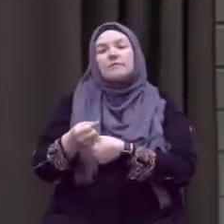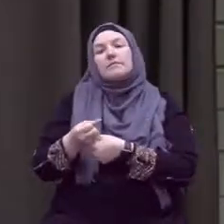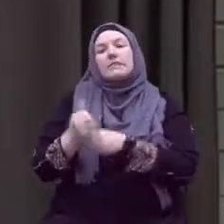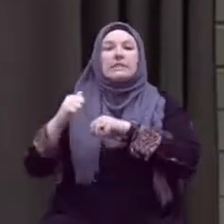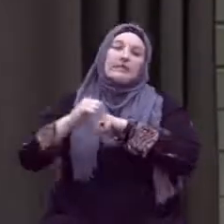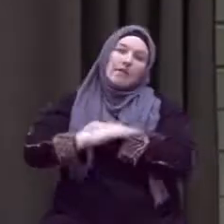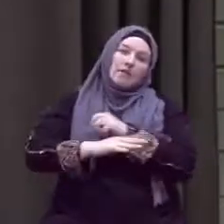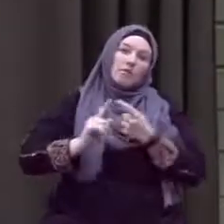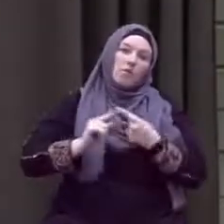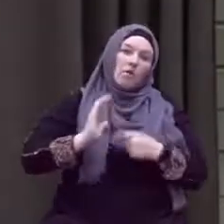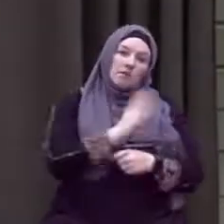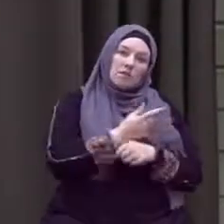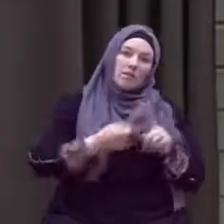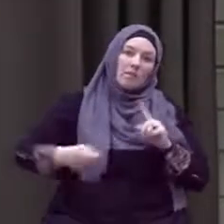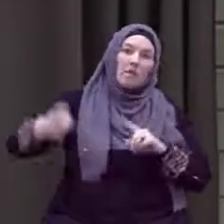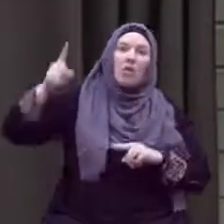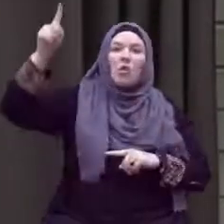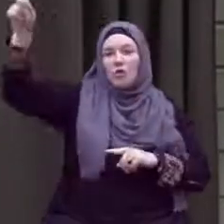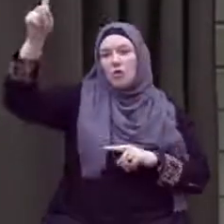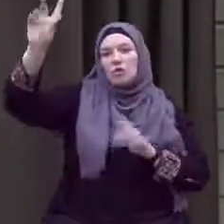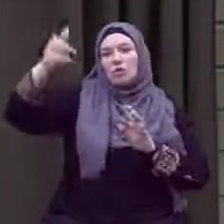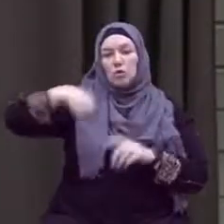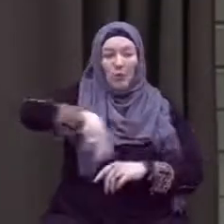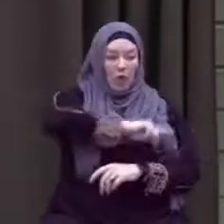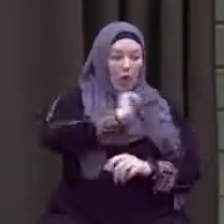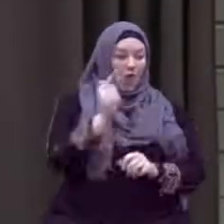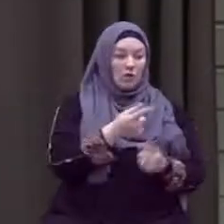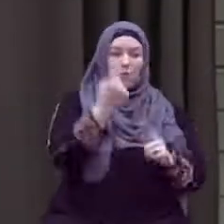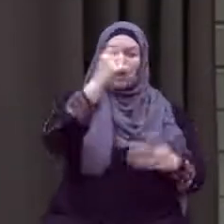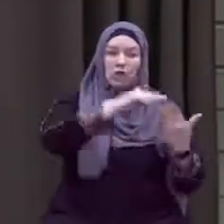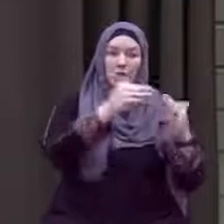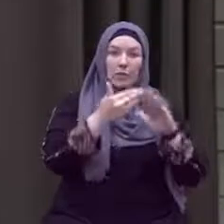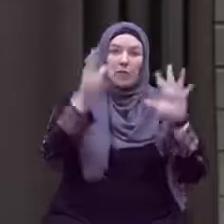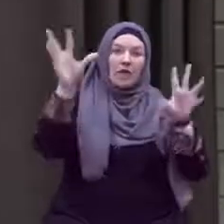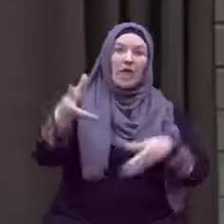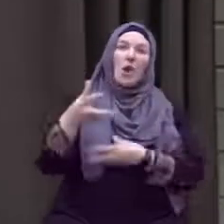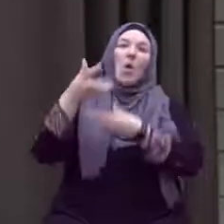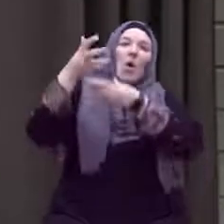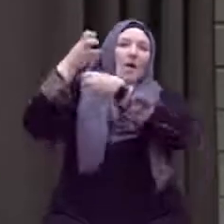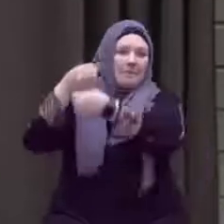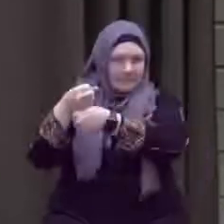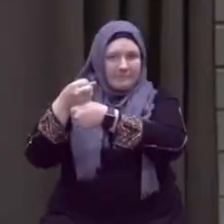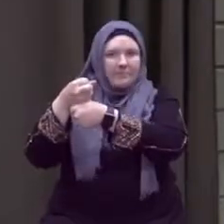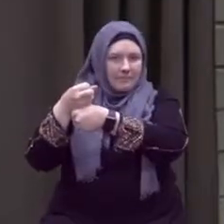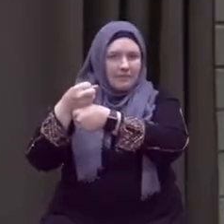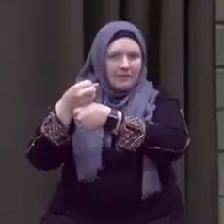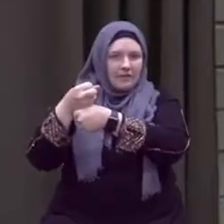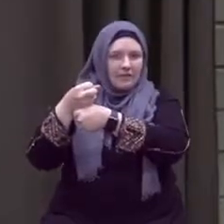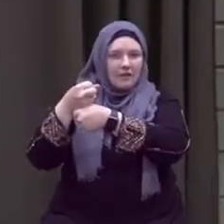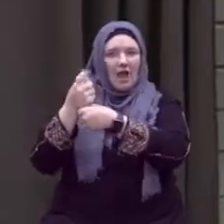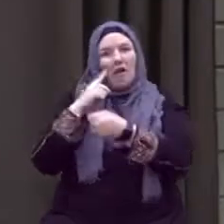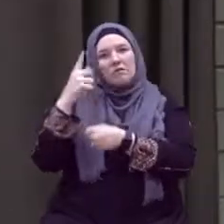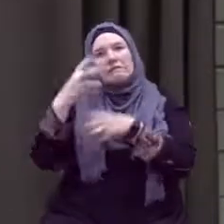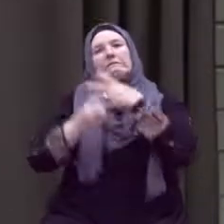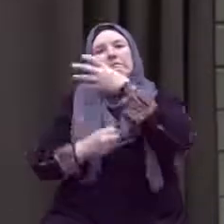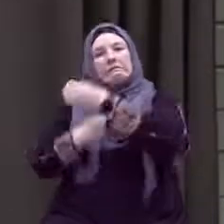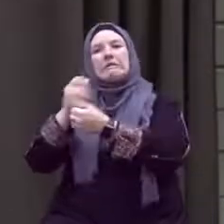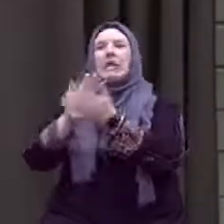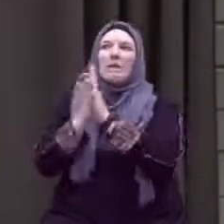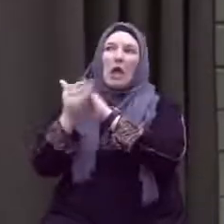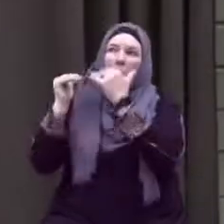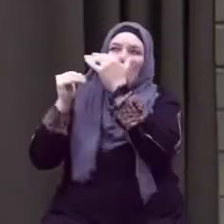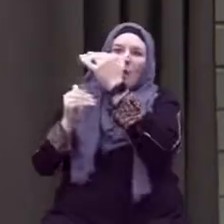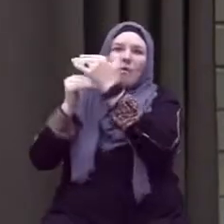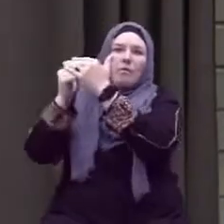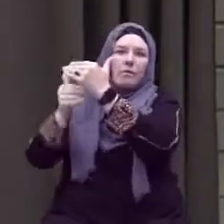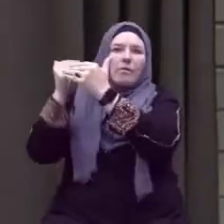down to us from Allah to hold on to climb the ladder of dignity and